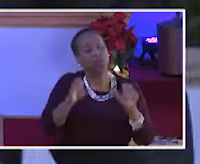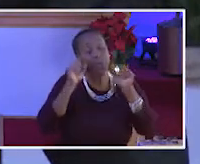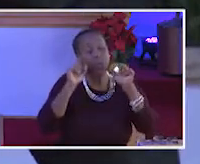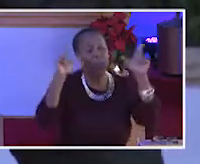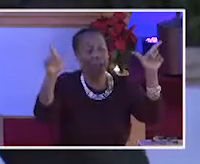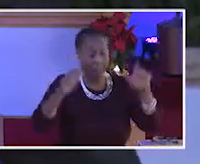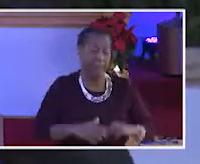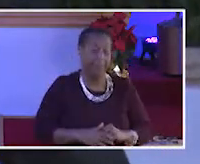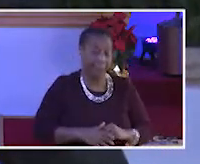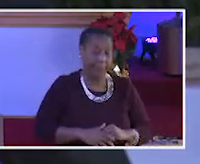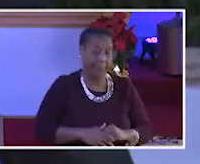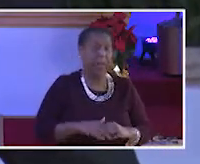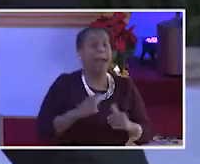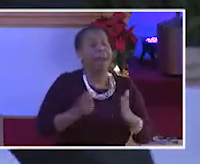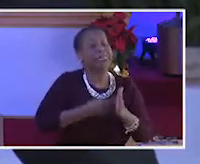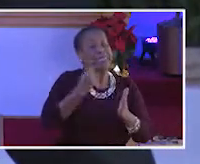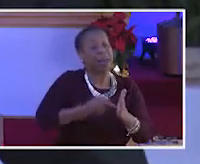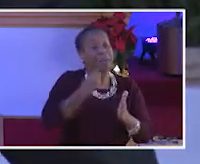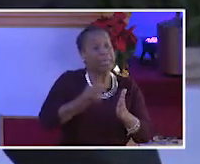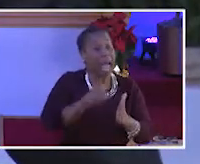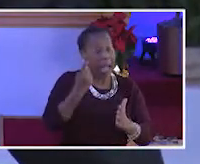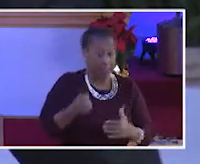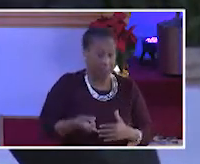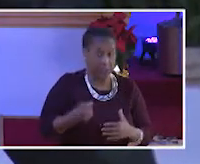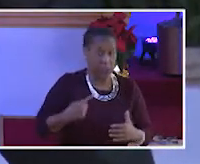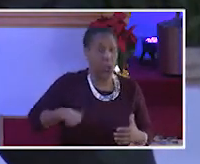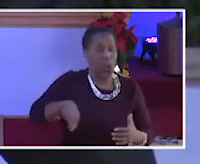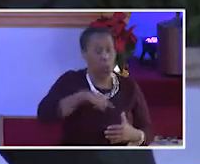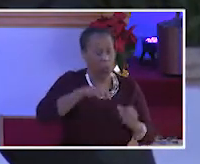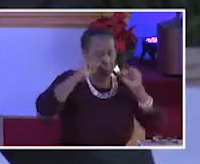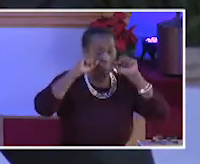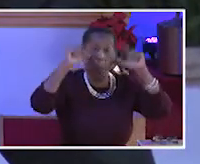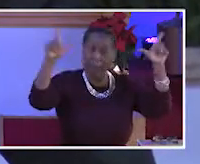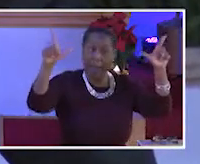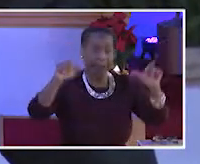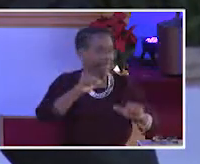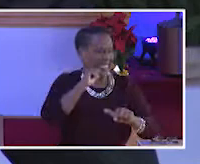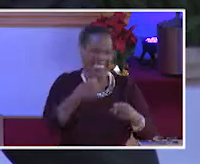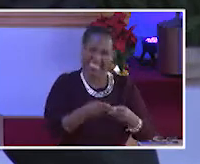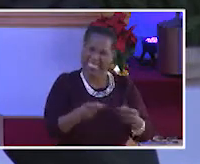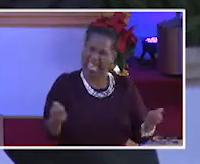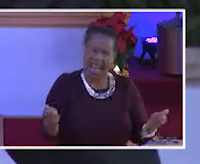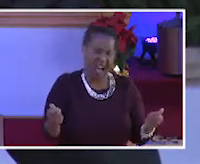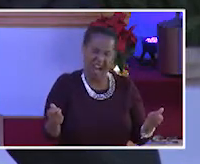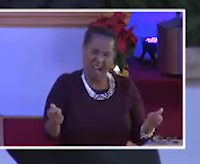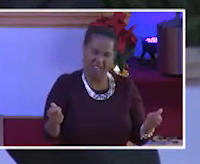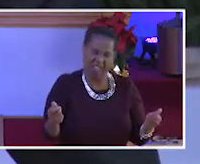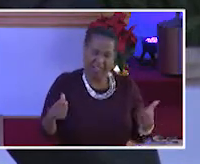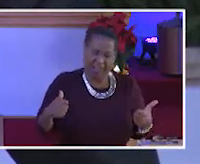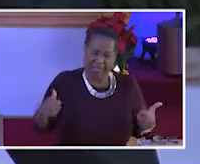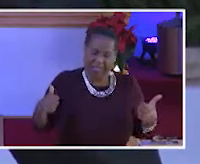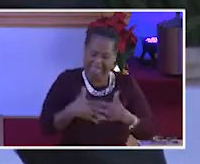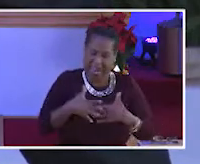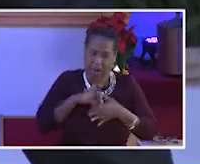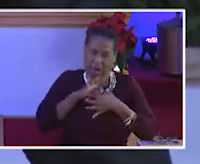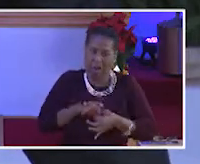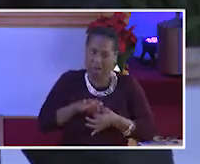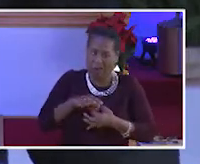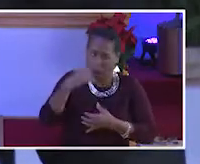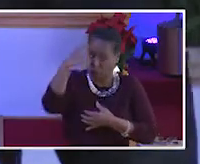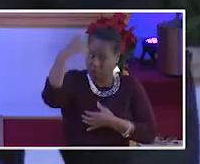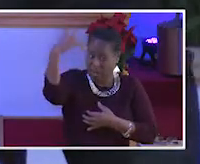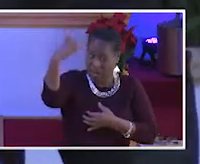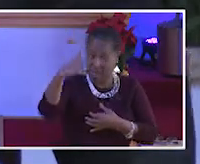up. But sometimes, beloved, waking up doesn't solve the terror of the dream. Sometimes,